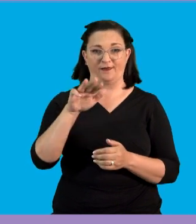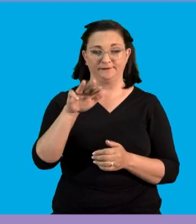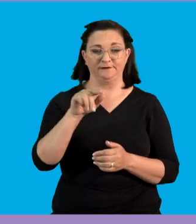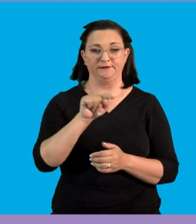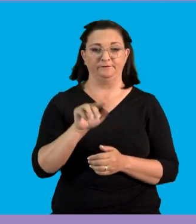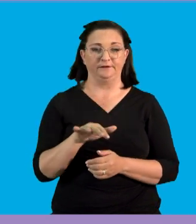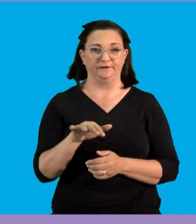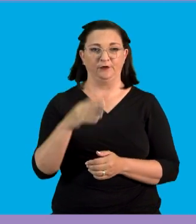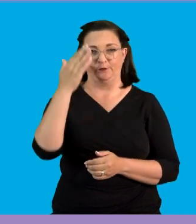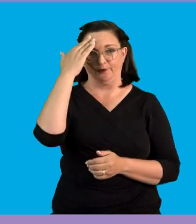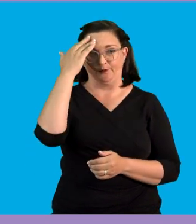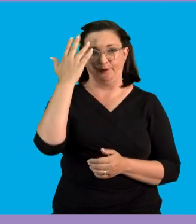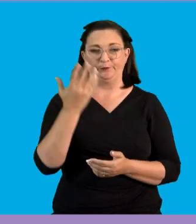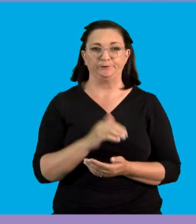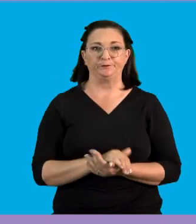19/15.